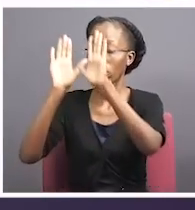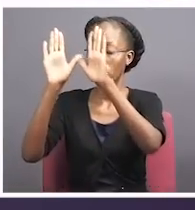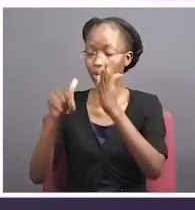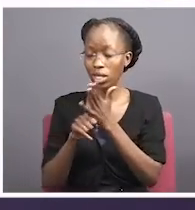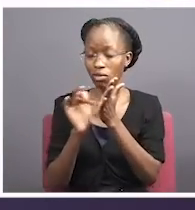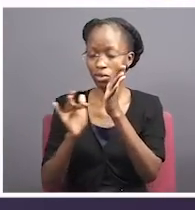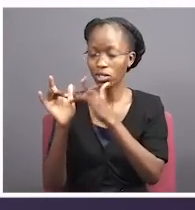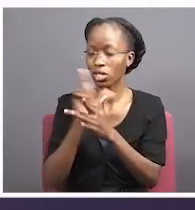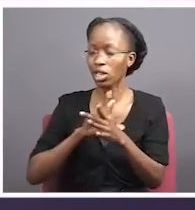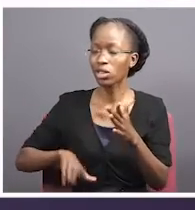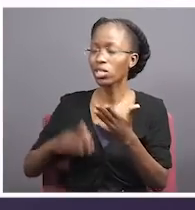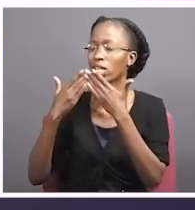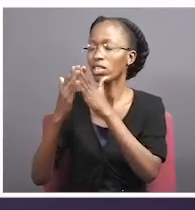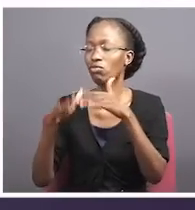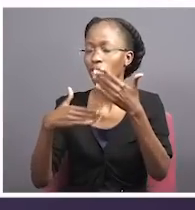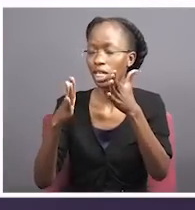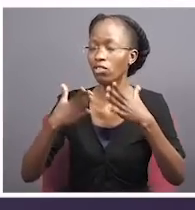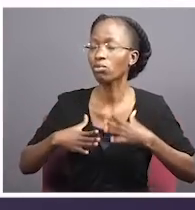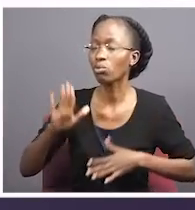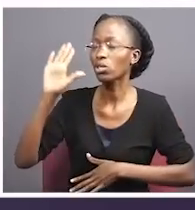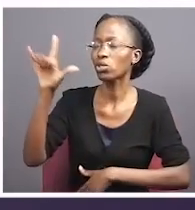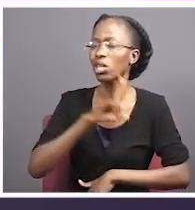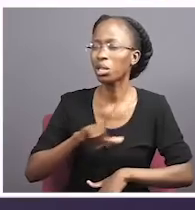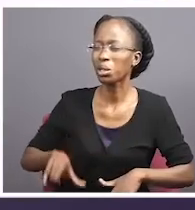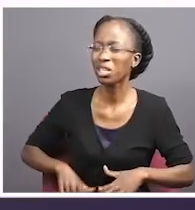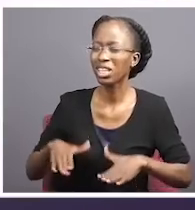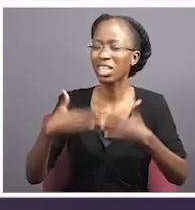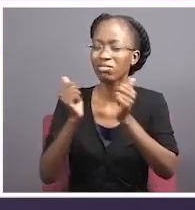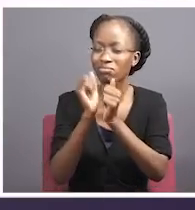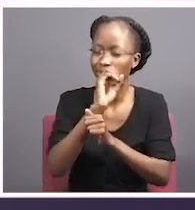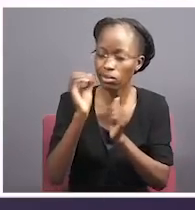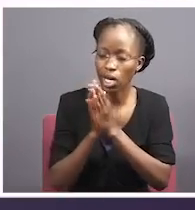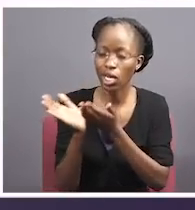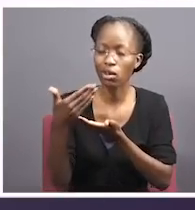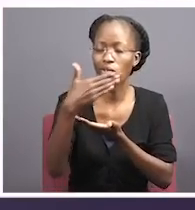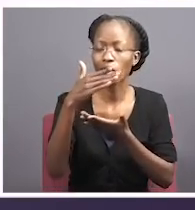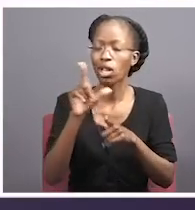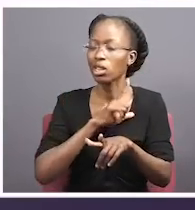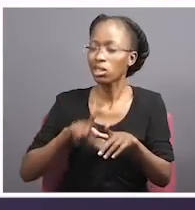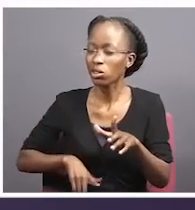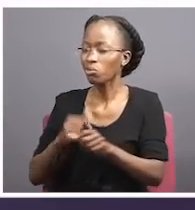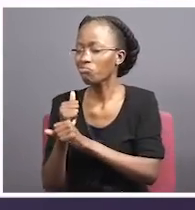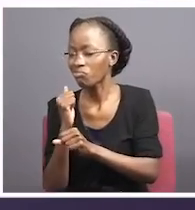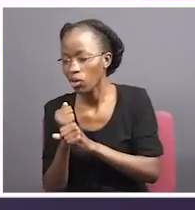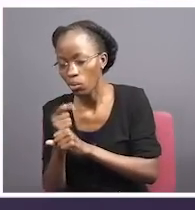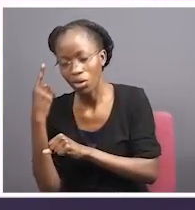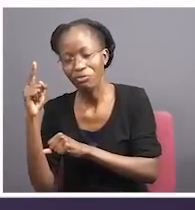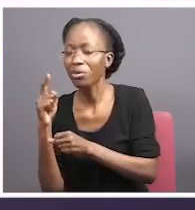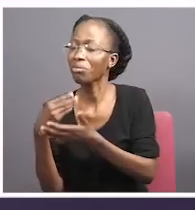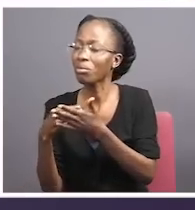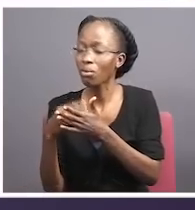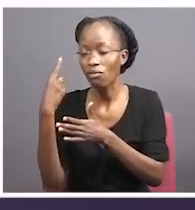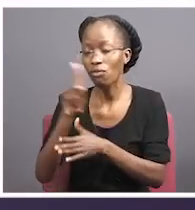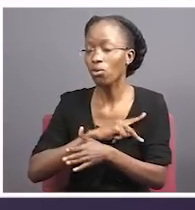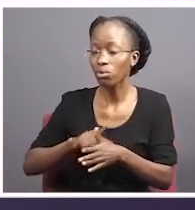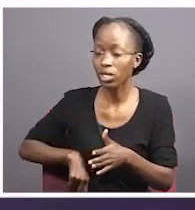name of Jesus, we thank you for the giving of your people. They're giving their tithes and their offerings, hard-earned money, O Lord God Almighty,